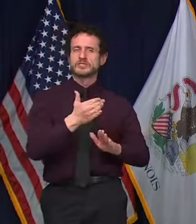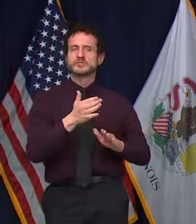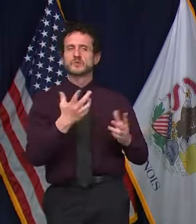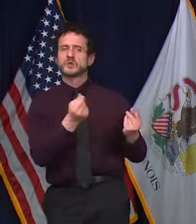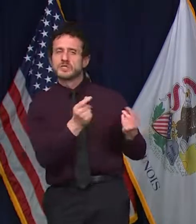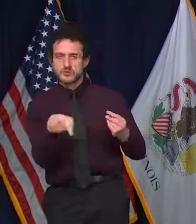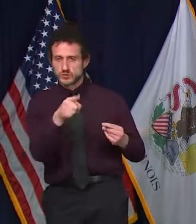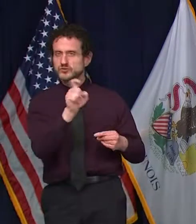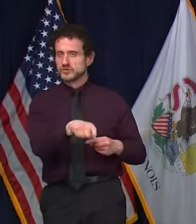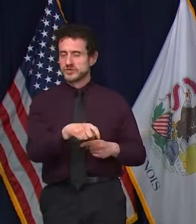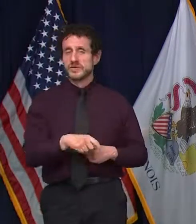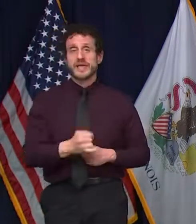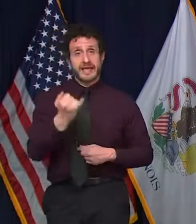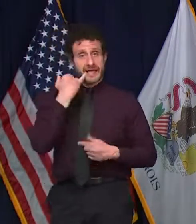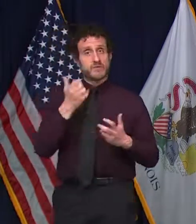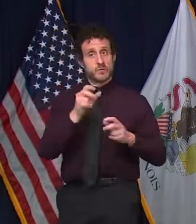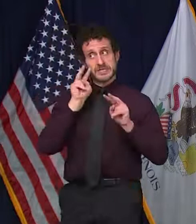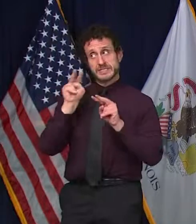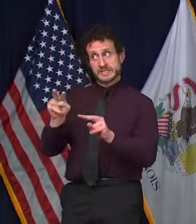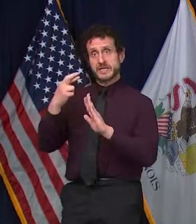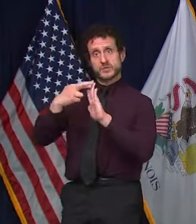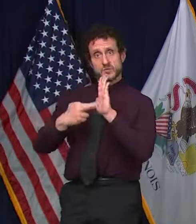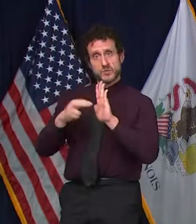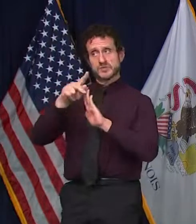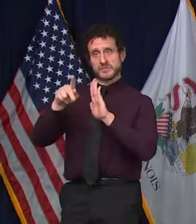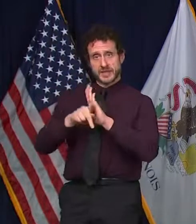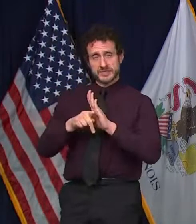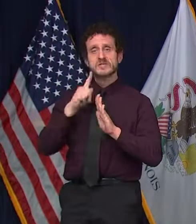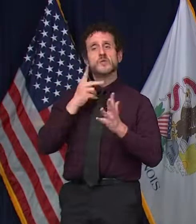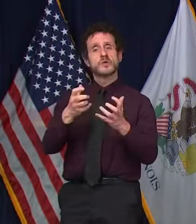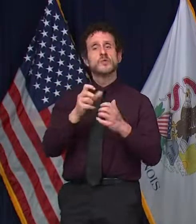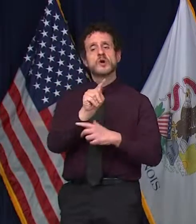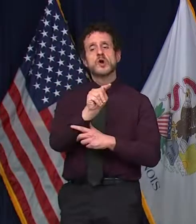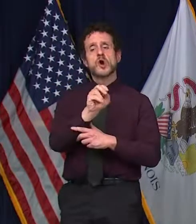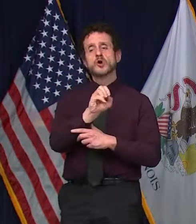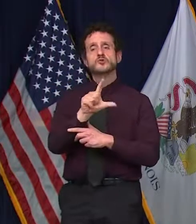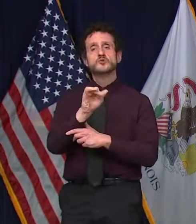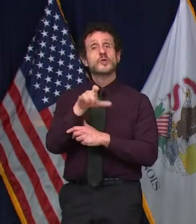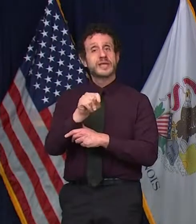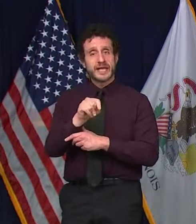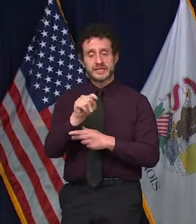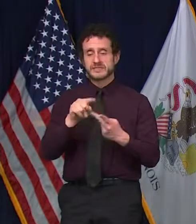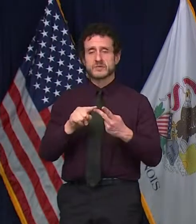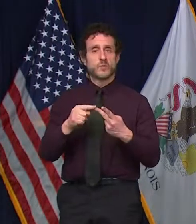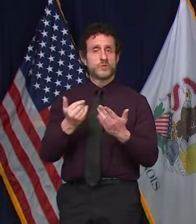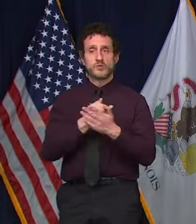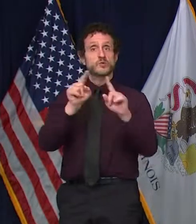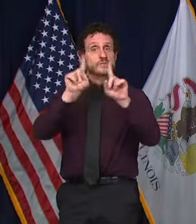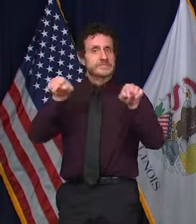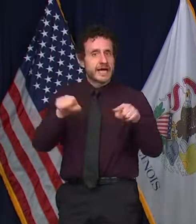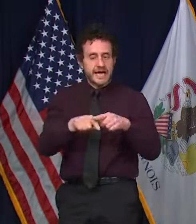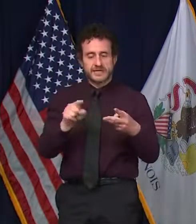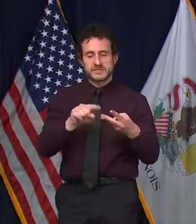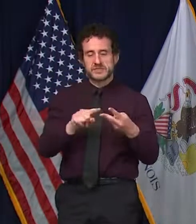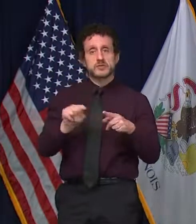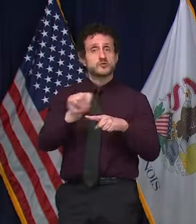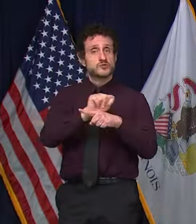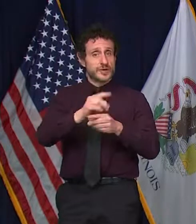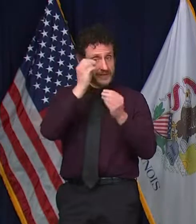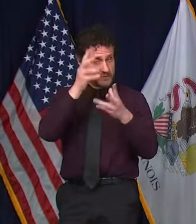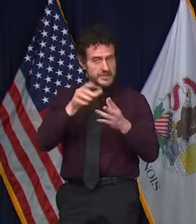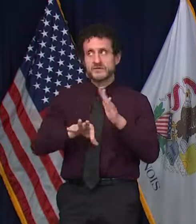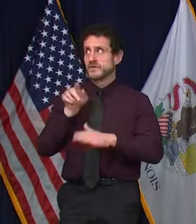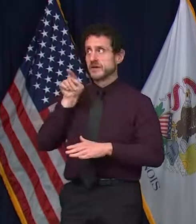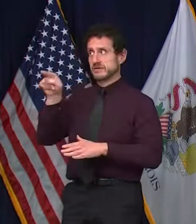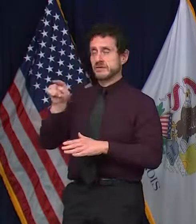this guidance or accessing business toolkits with signage and training materials can find them on the